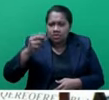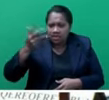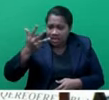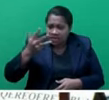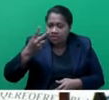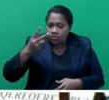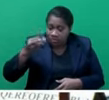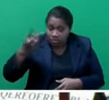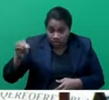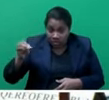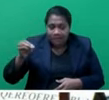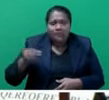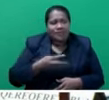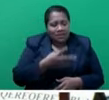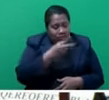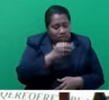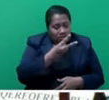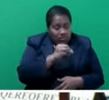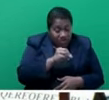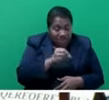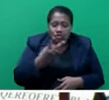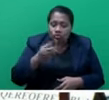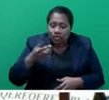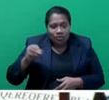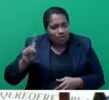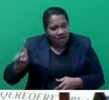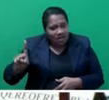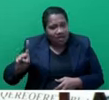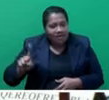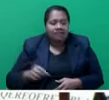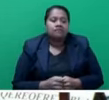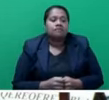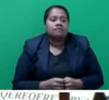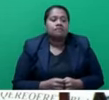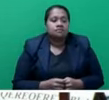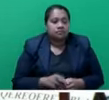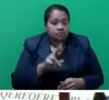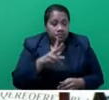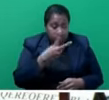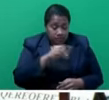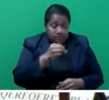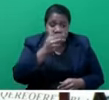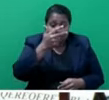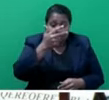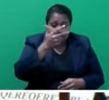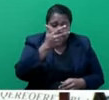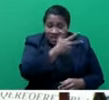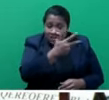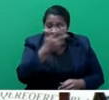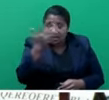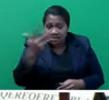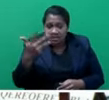2019-2020, and the last budget 2020-2021. In fact, for 2018-19 budget,